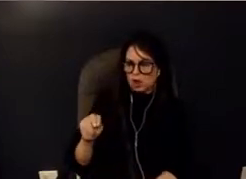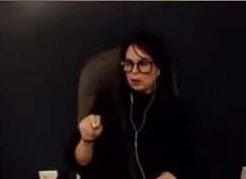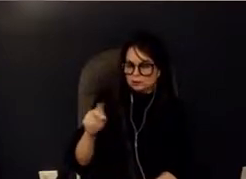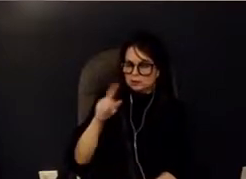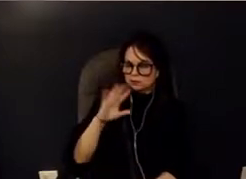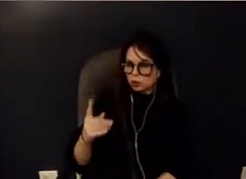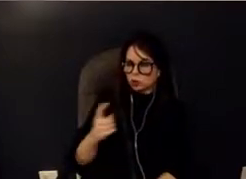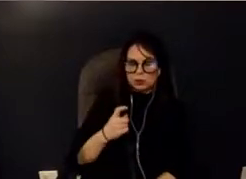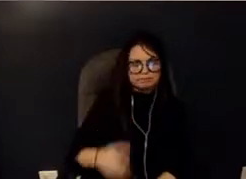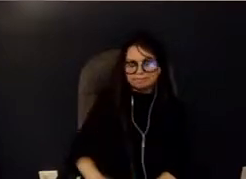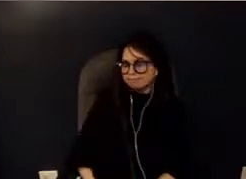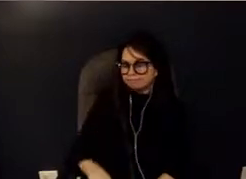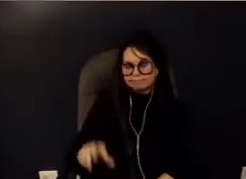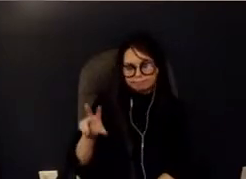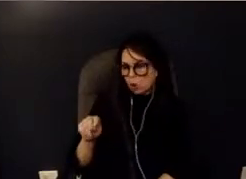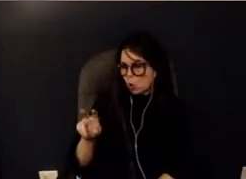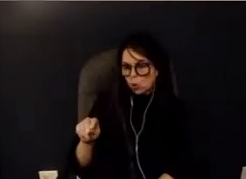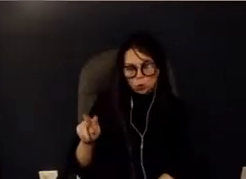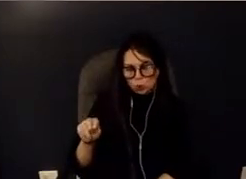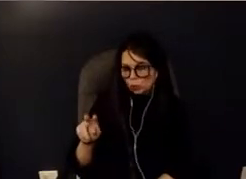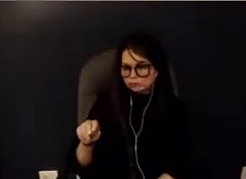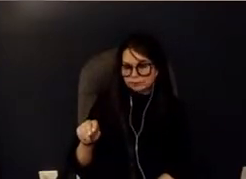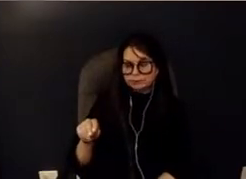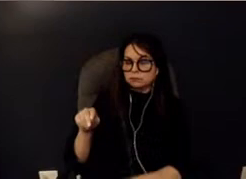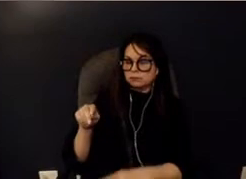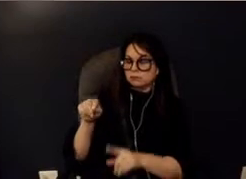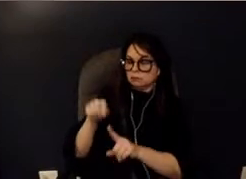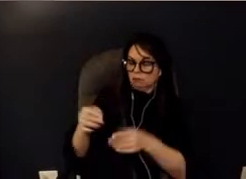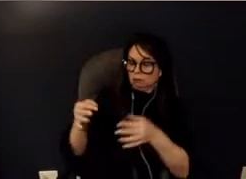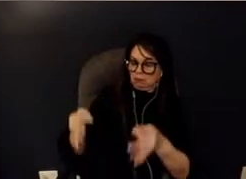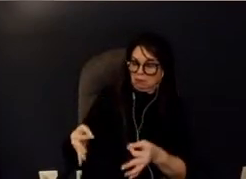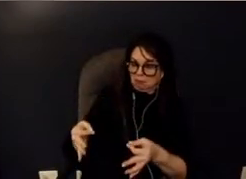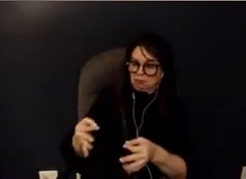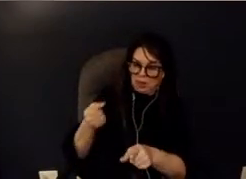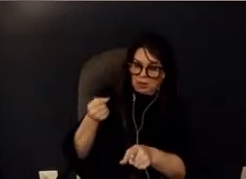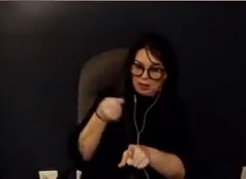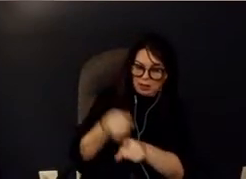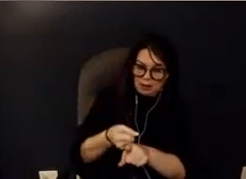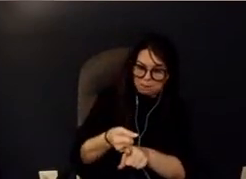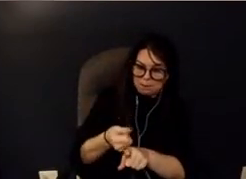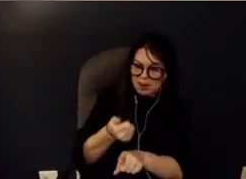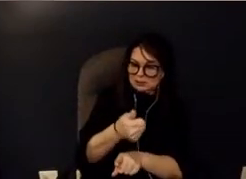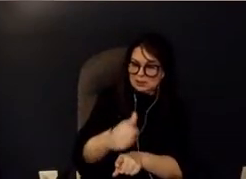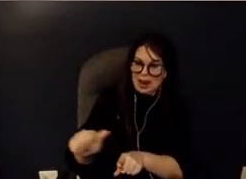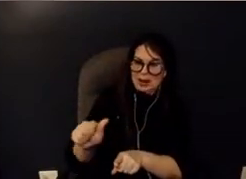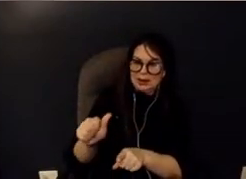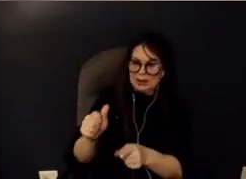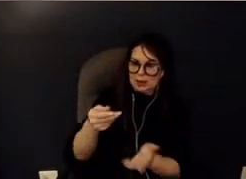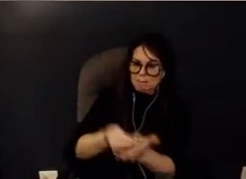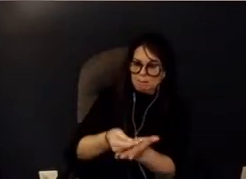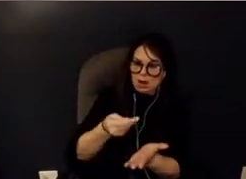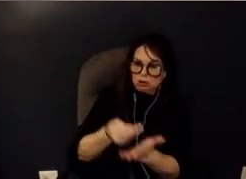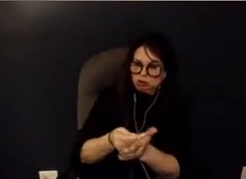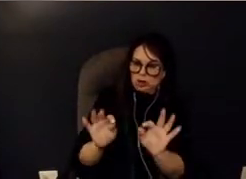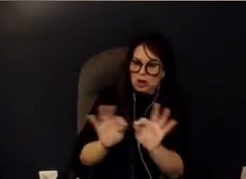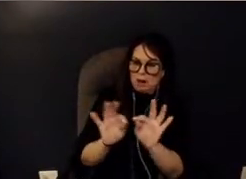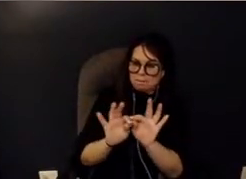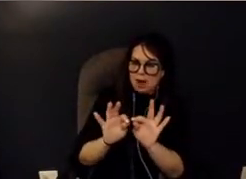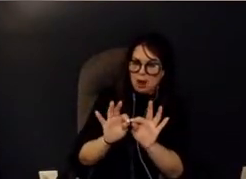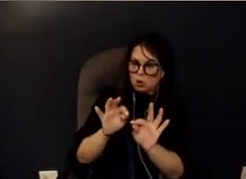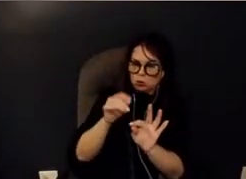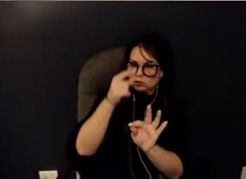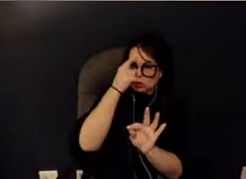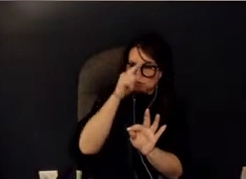will impact any budgeted amounts for 2021. I think this is all